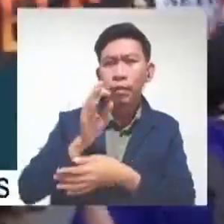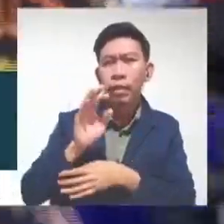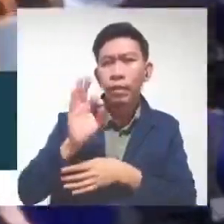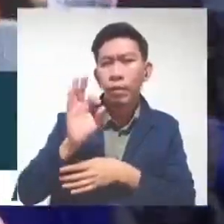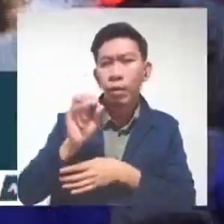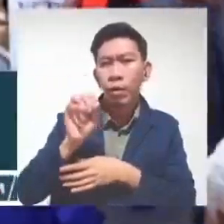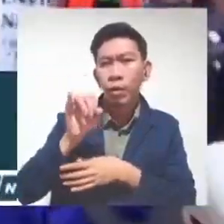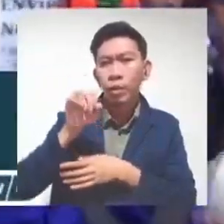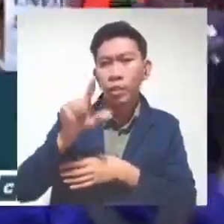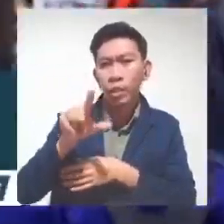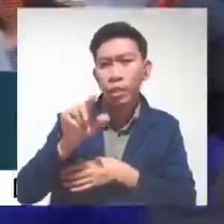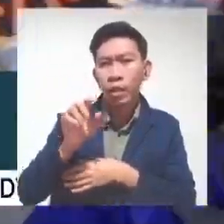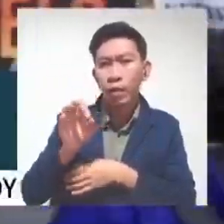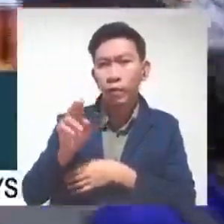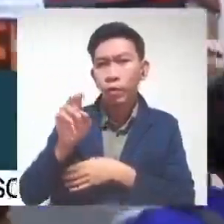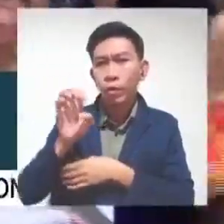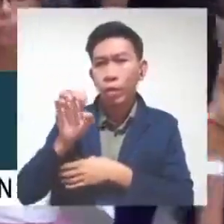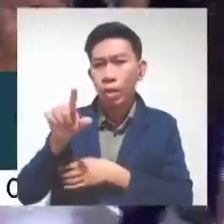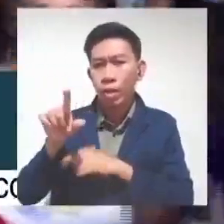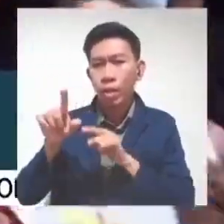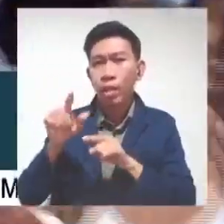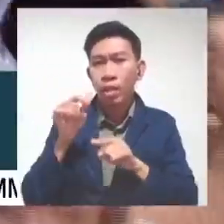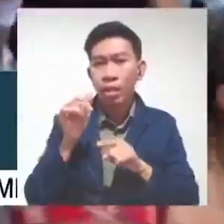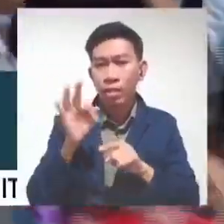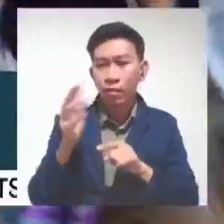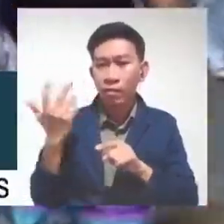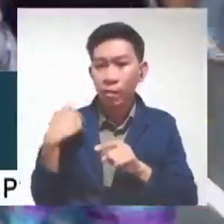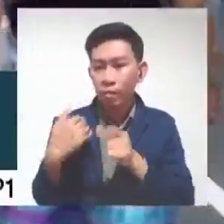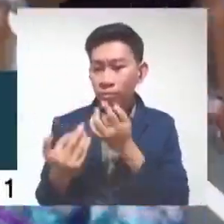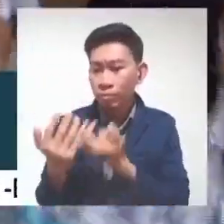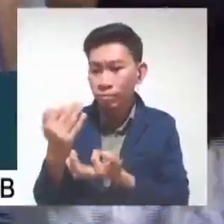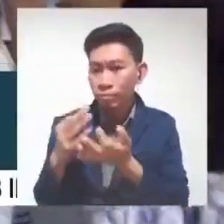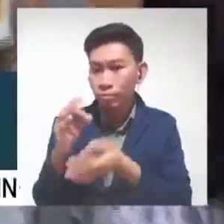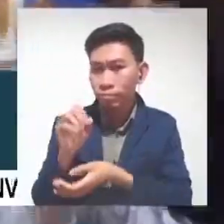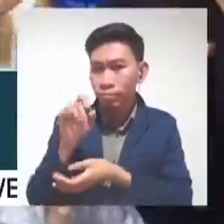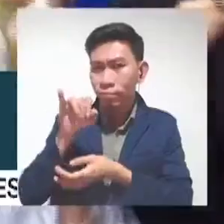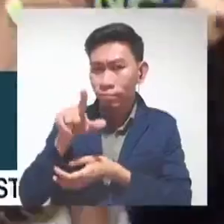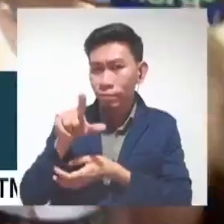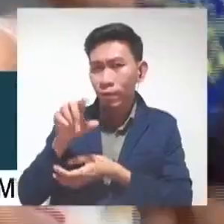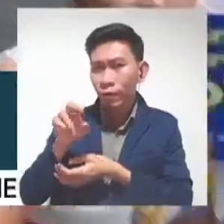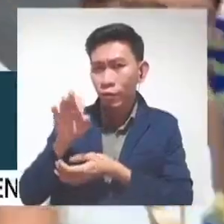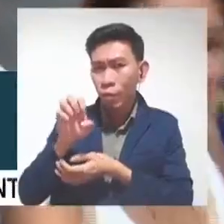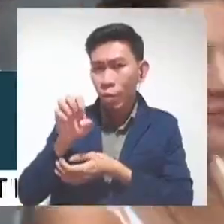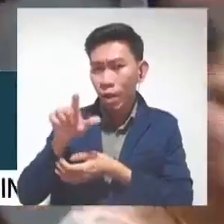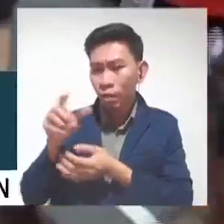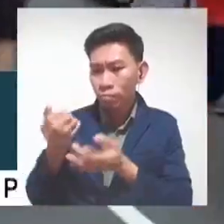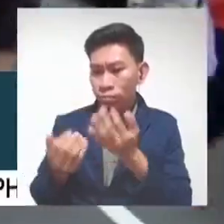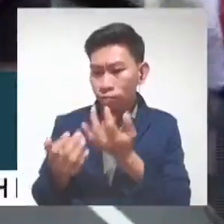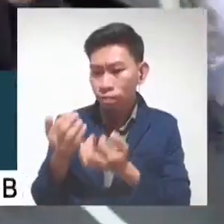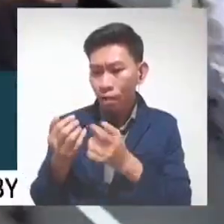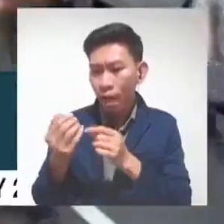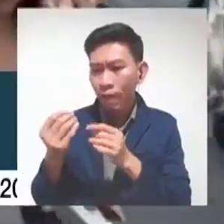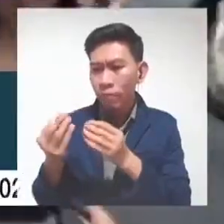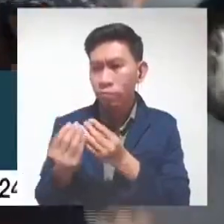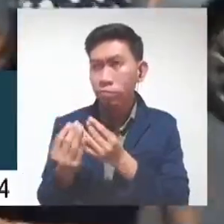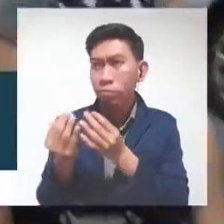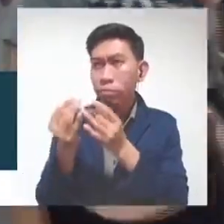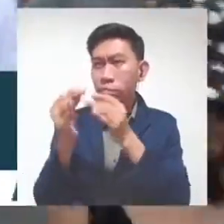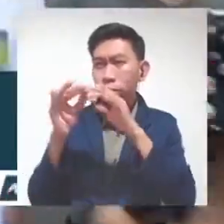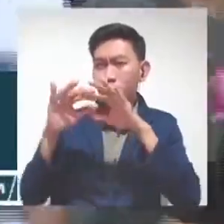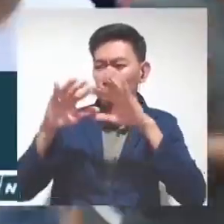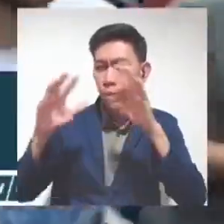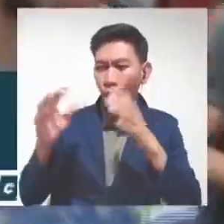greenhouse gases caused by burning fossil fuel are warming the world and are causing severe weather, including more